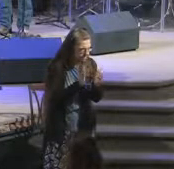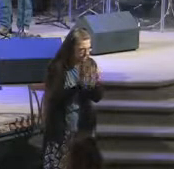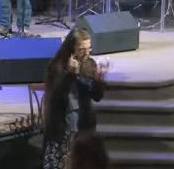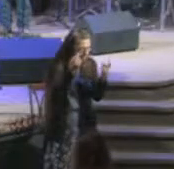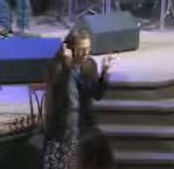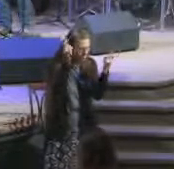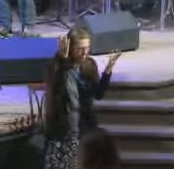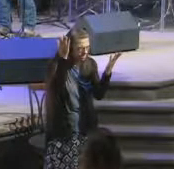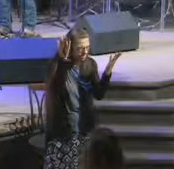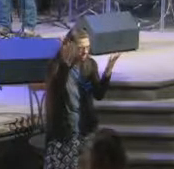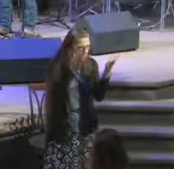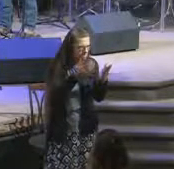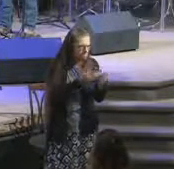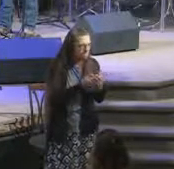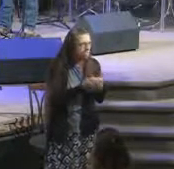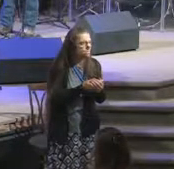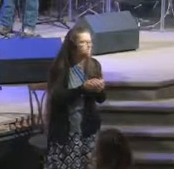Hallelujah.